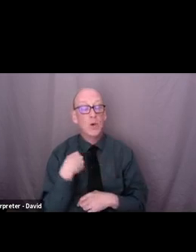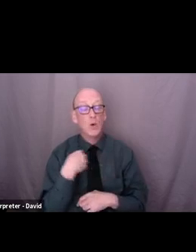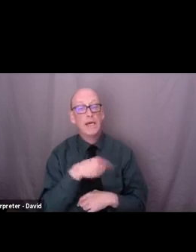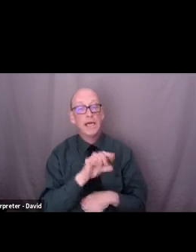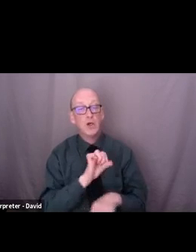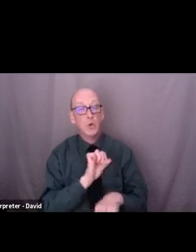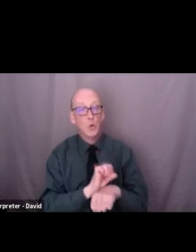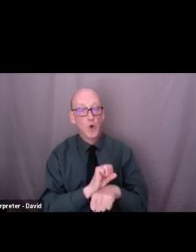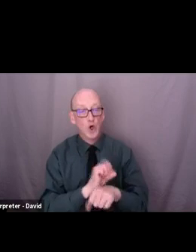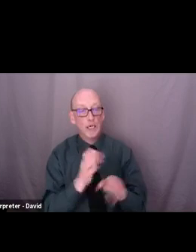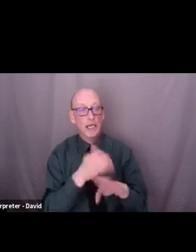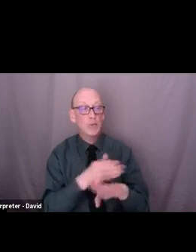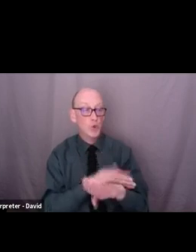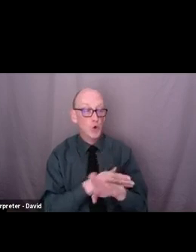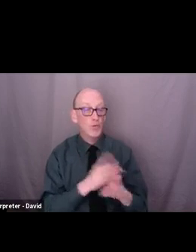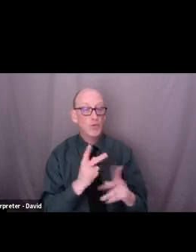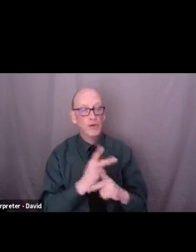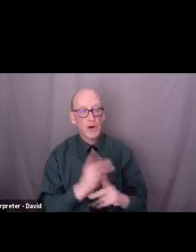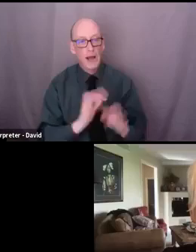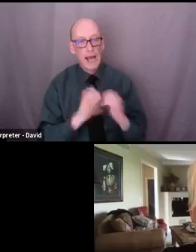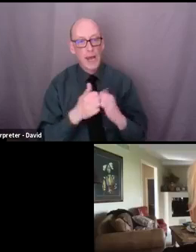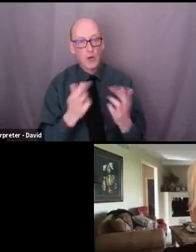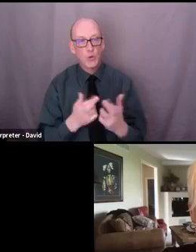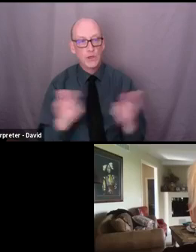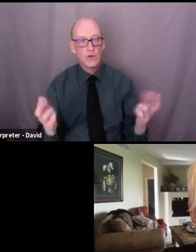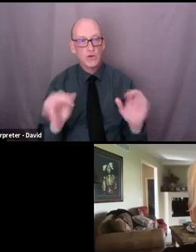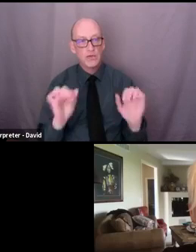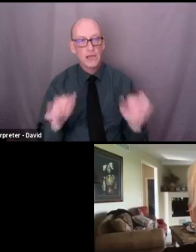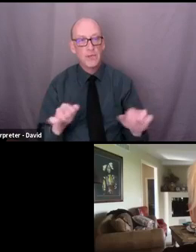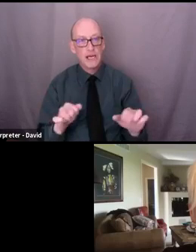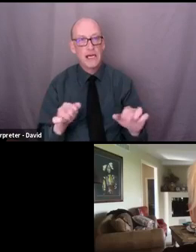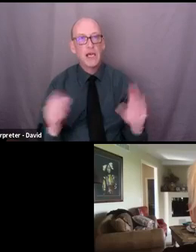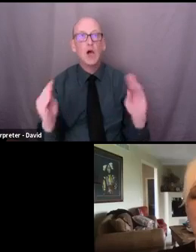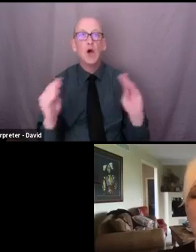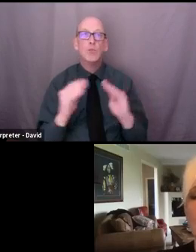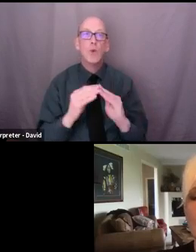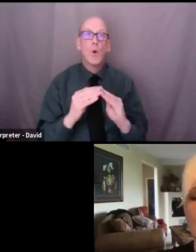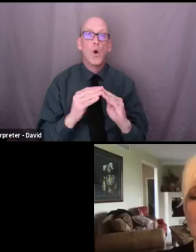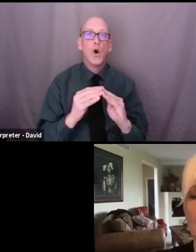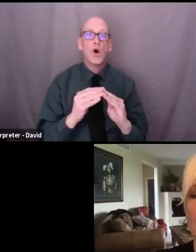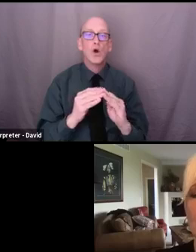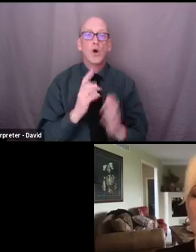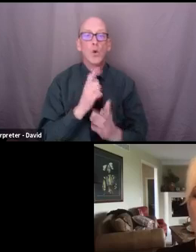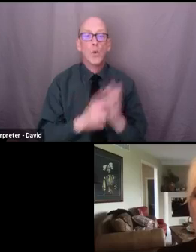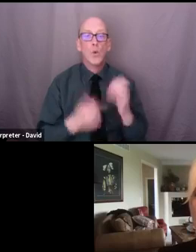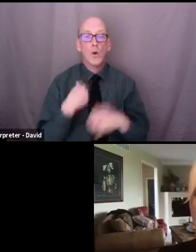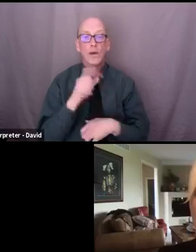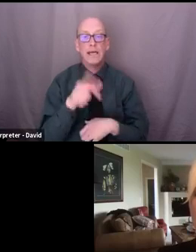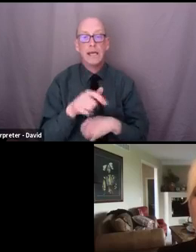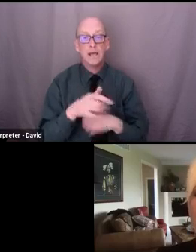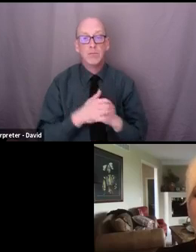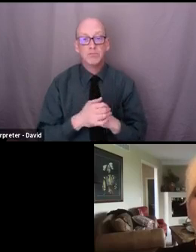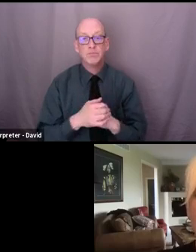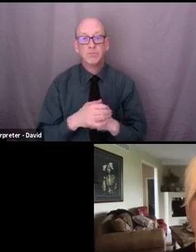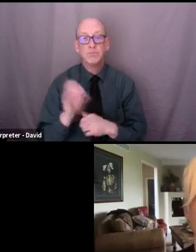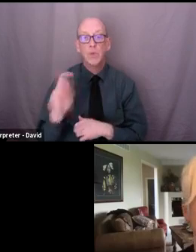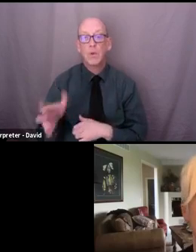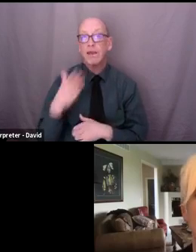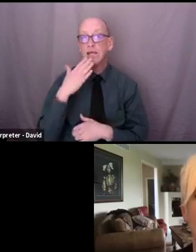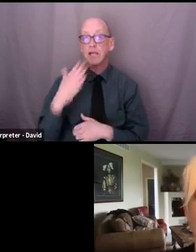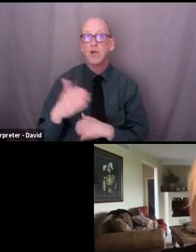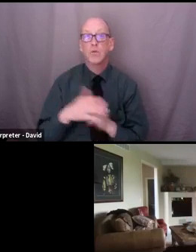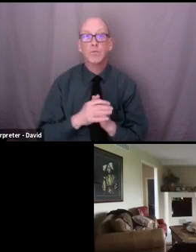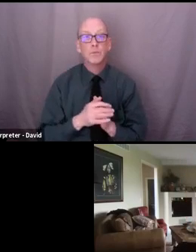that to figure out how those resources can actually be more in line with what we. Okay, thank you. Eric, Sure.